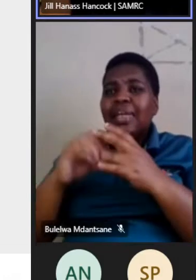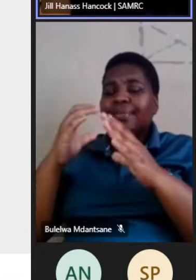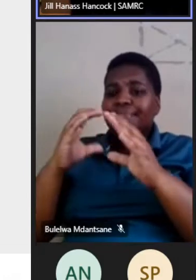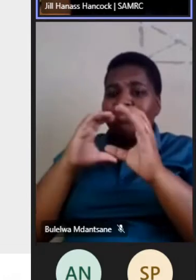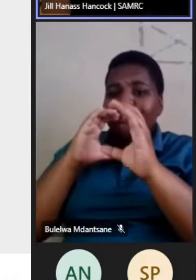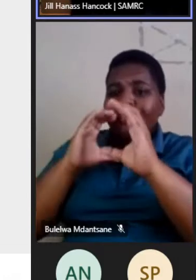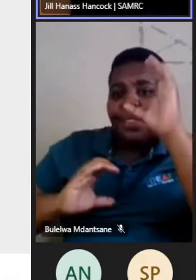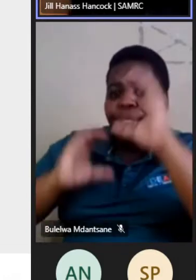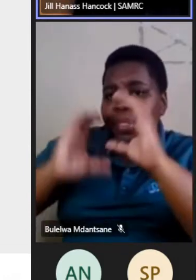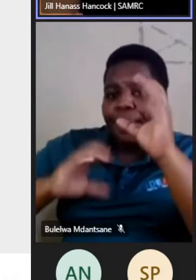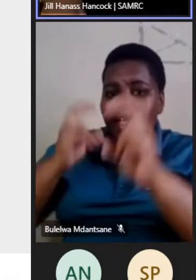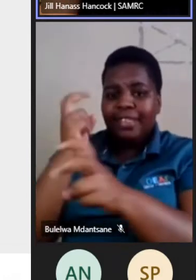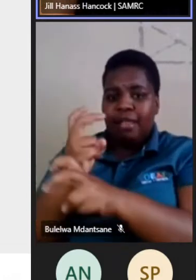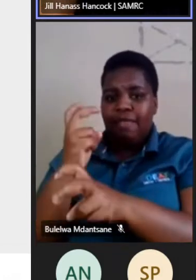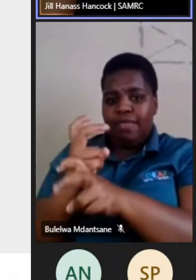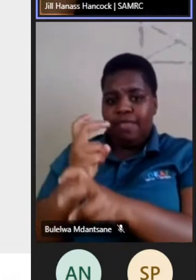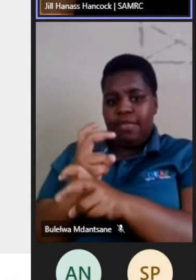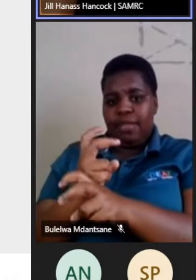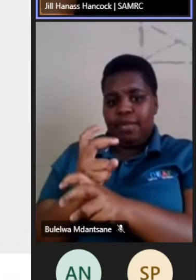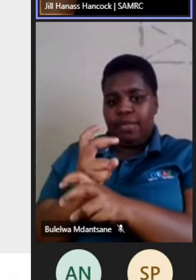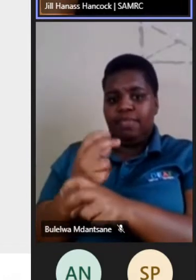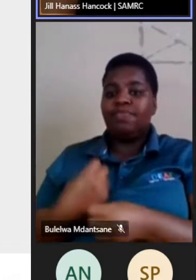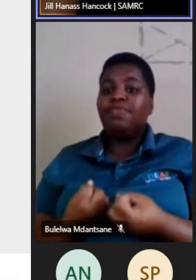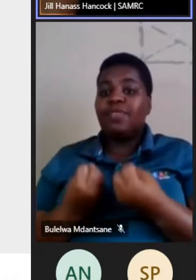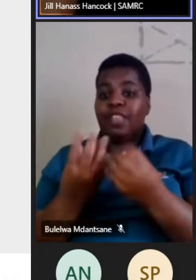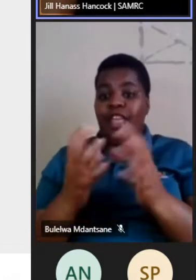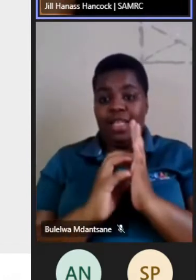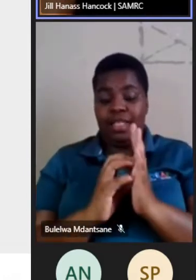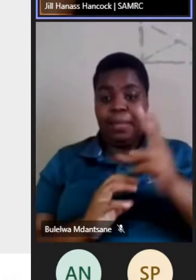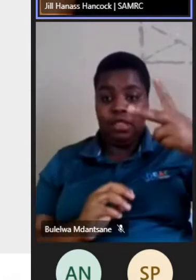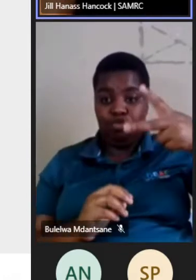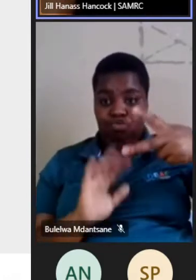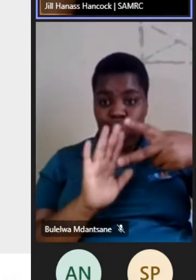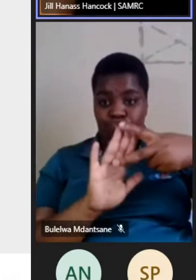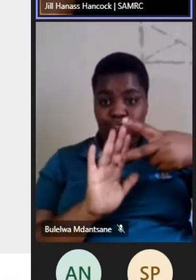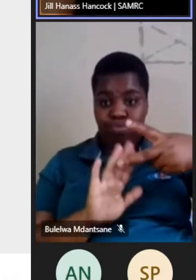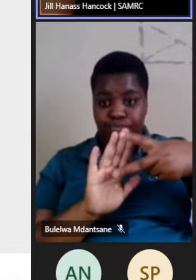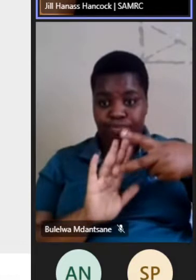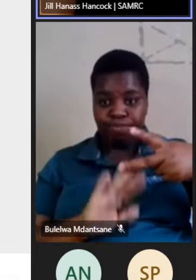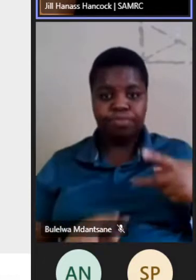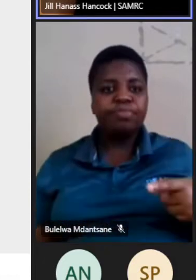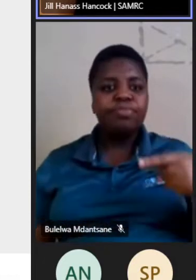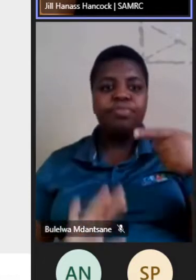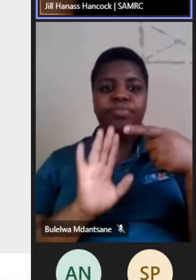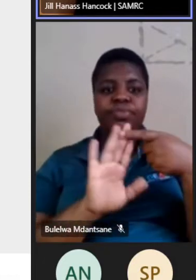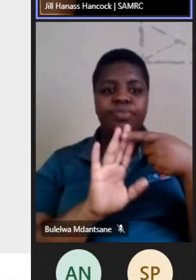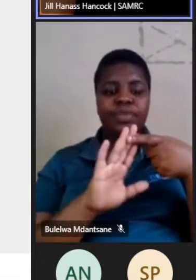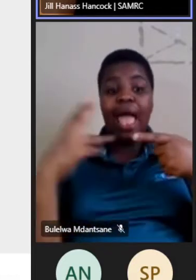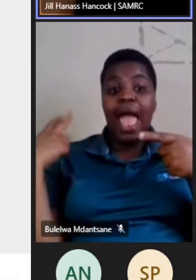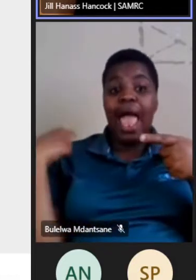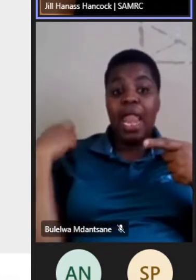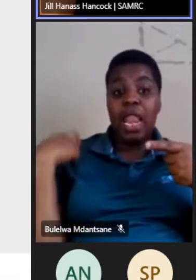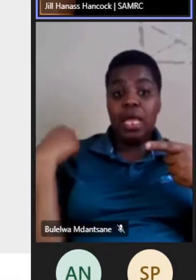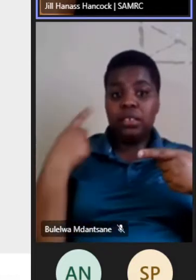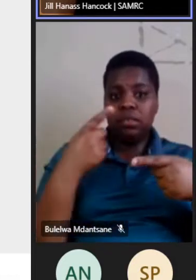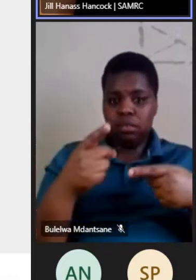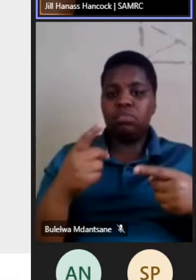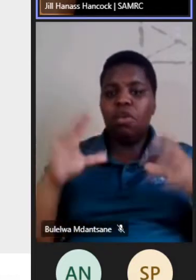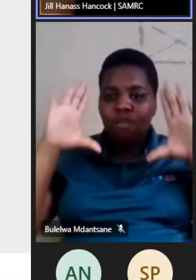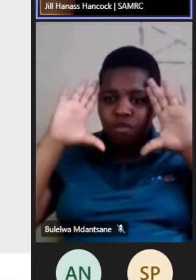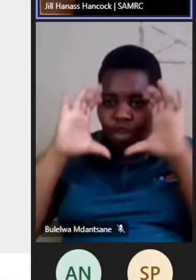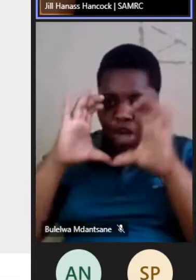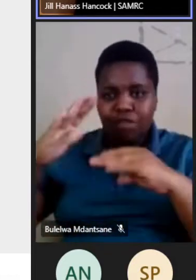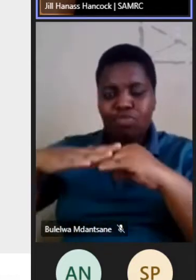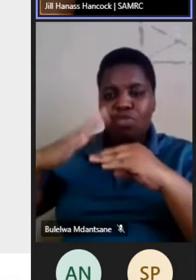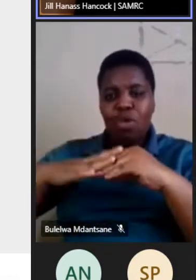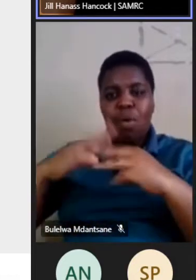very creative ways. And I'll give you 2 examples here again. So the nurses, took COVID-19 patients more. So they were the